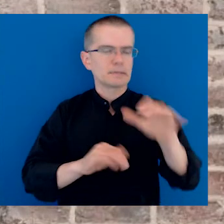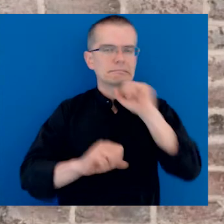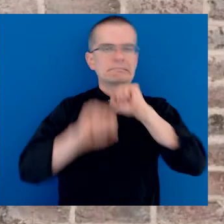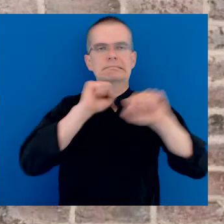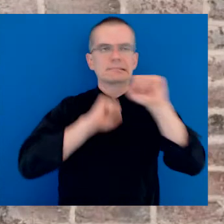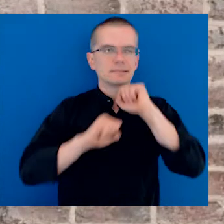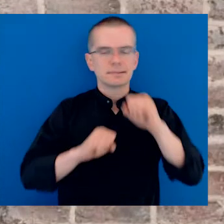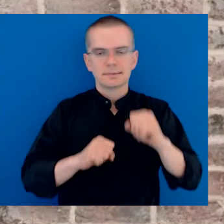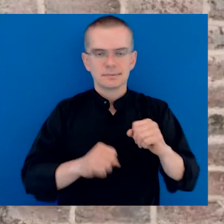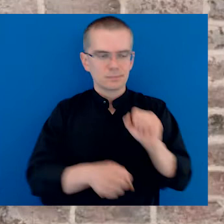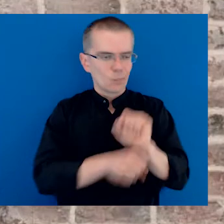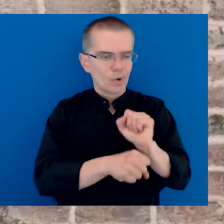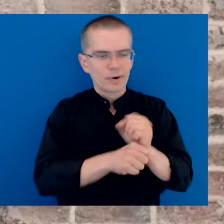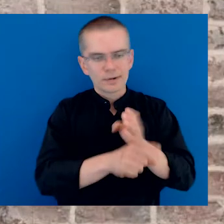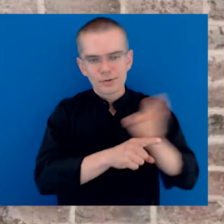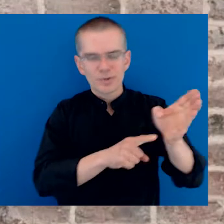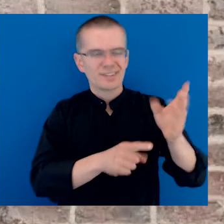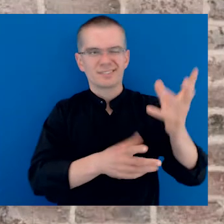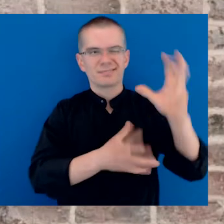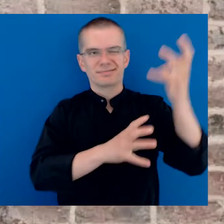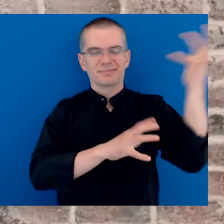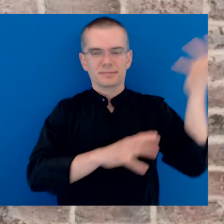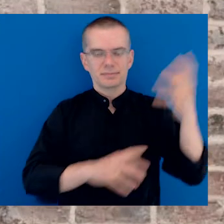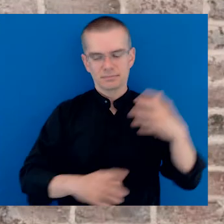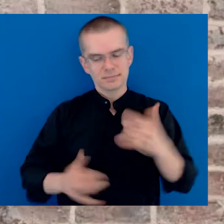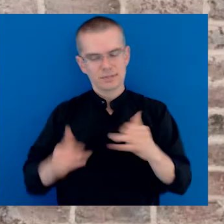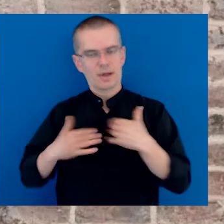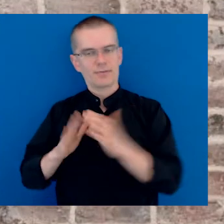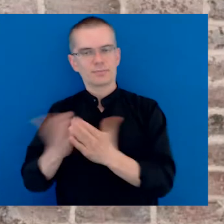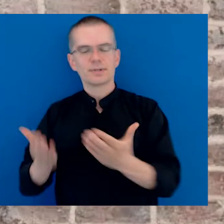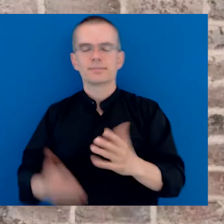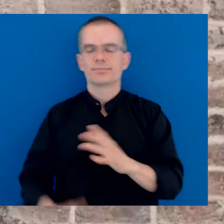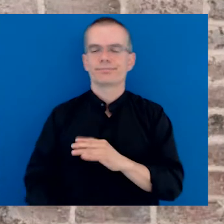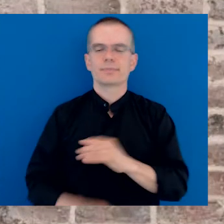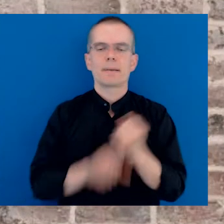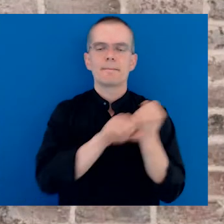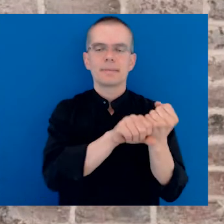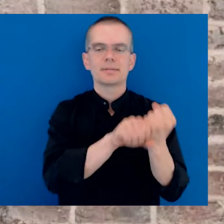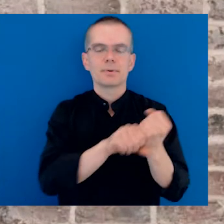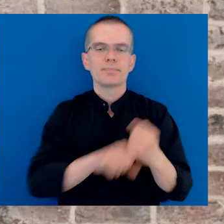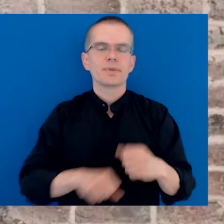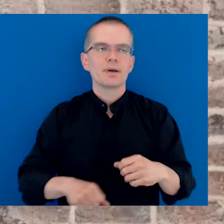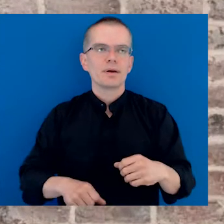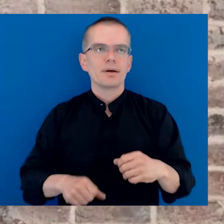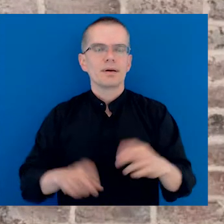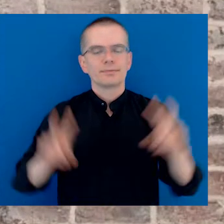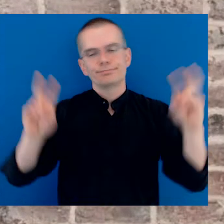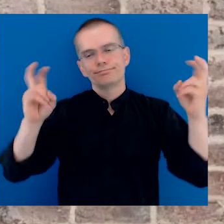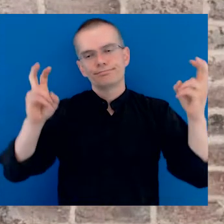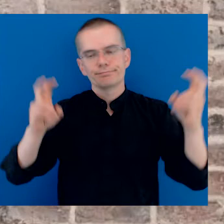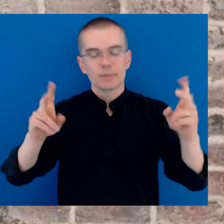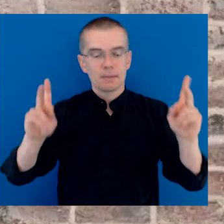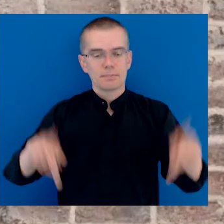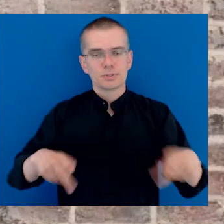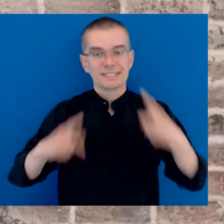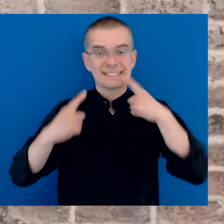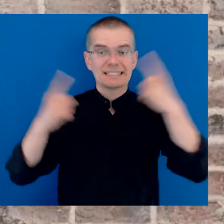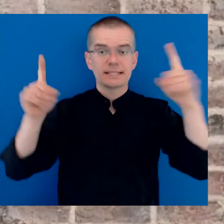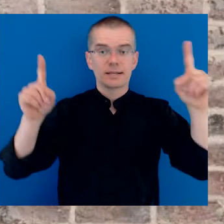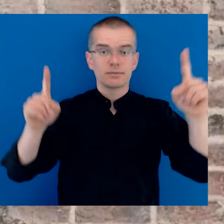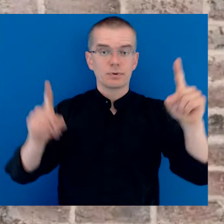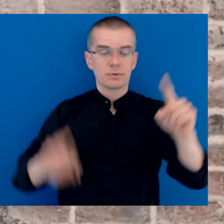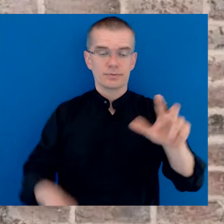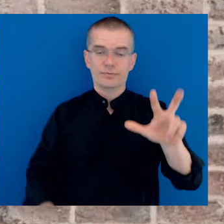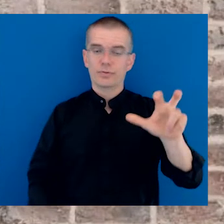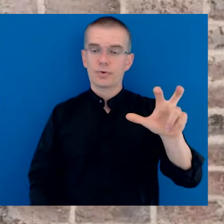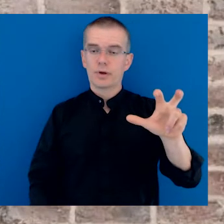right, even in your chosen career. I always love this in baseball. They say somebody is successful. I mean, wow, isn't that incredible if